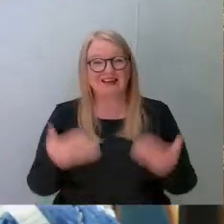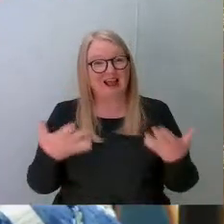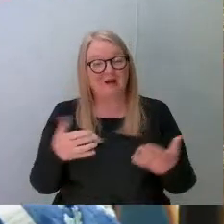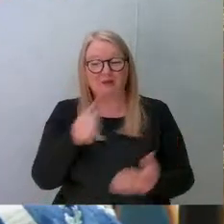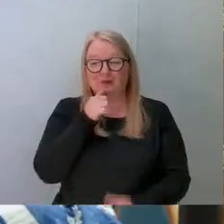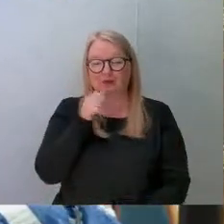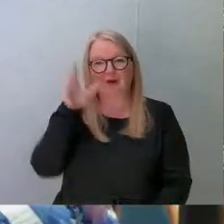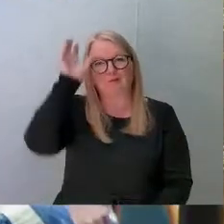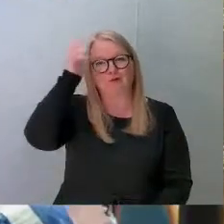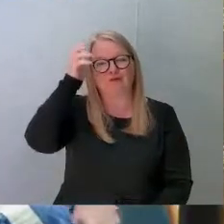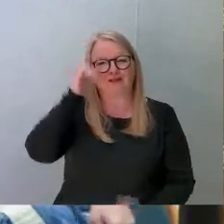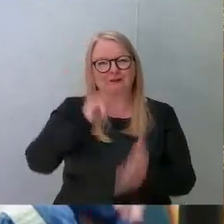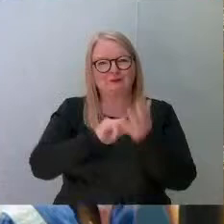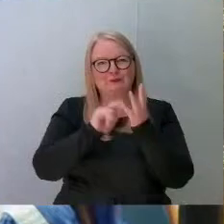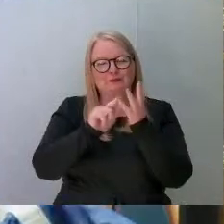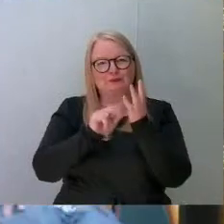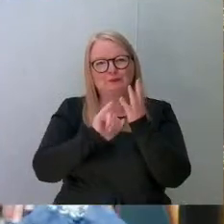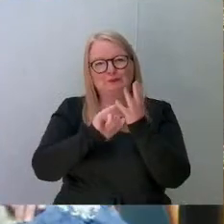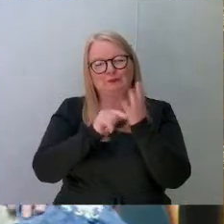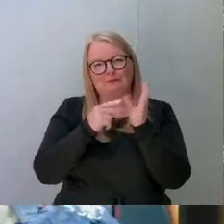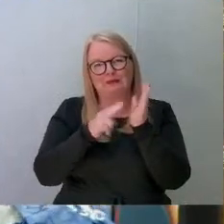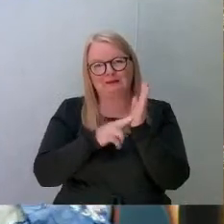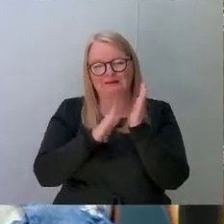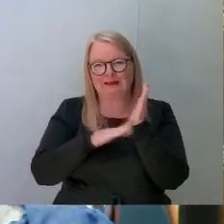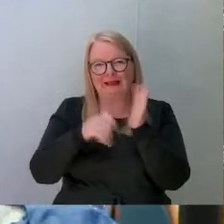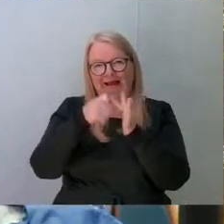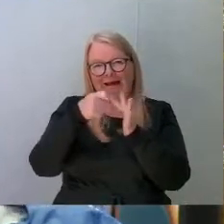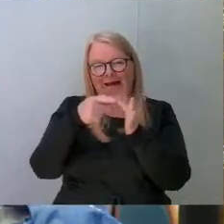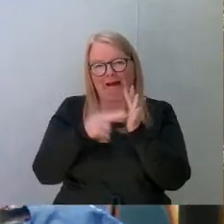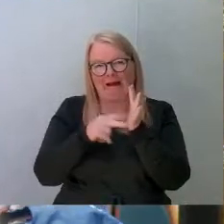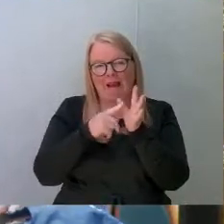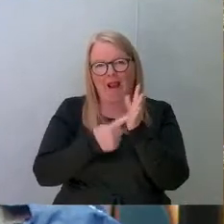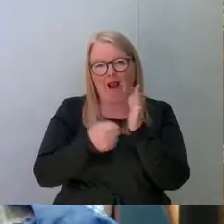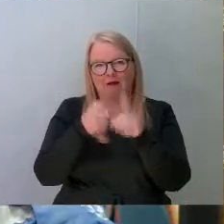upon Professor Susan Kinnear from the School of Business.